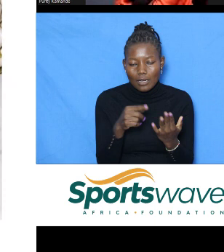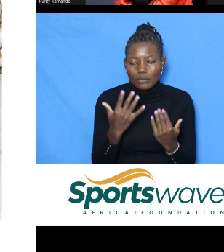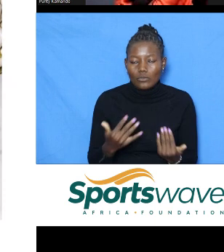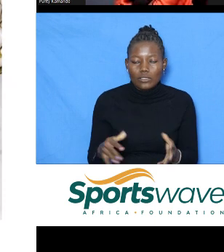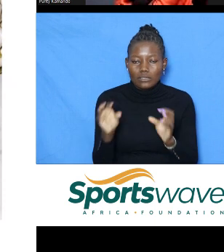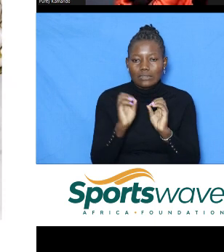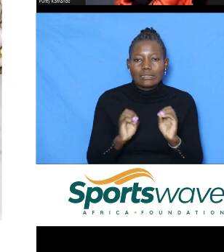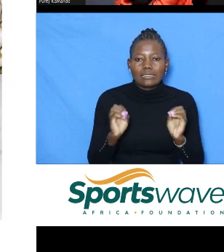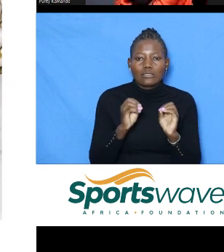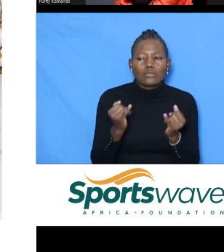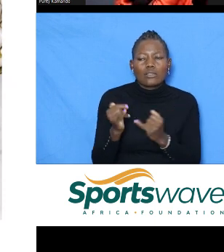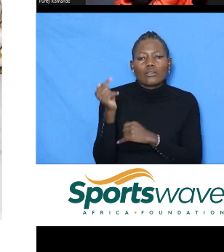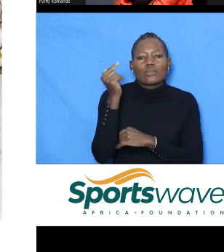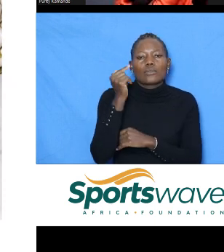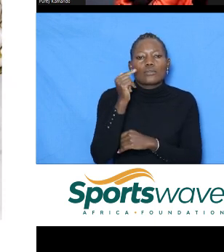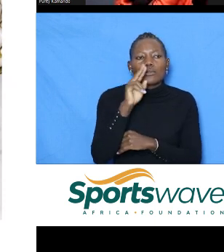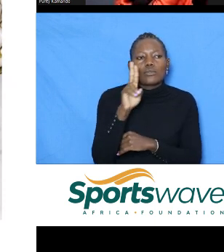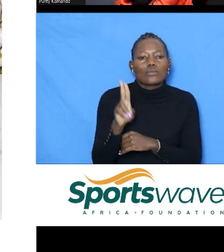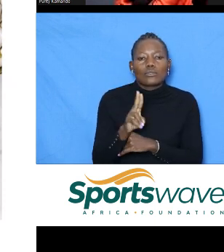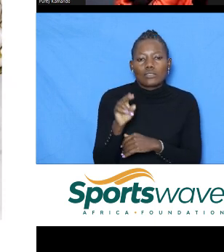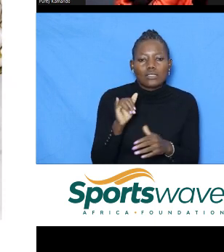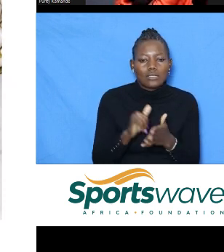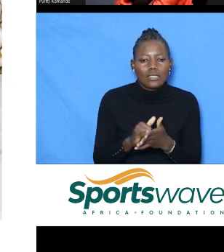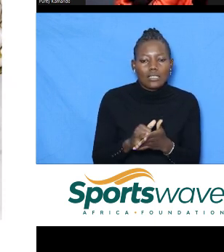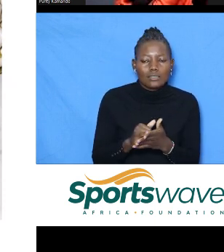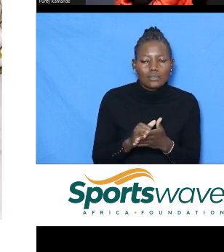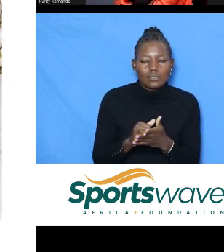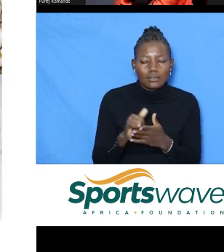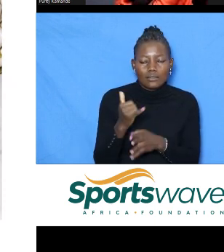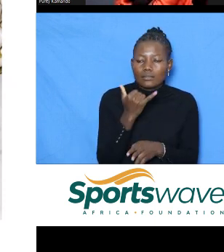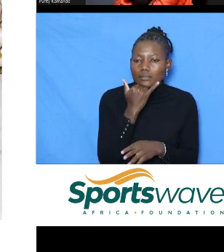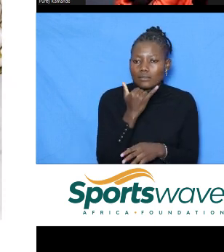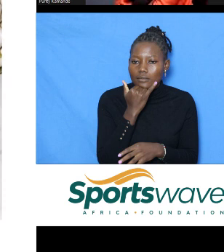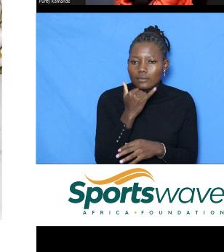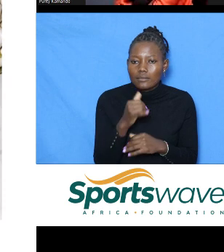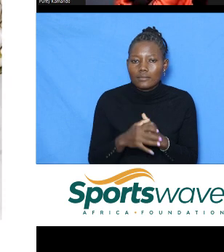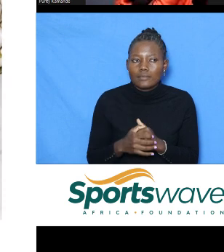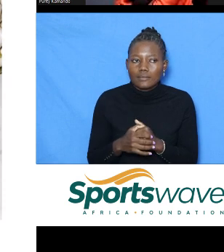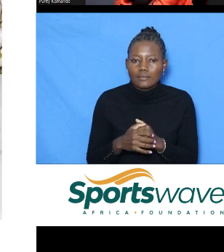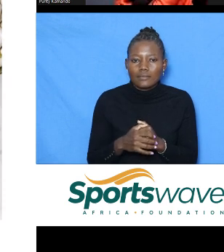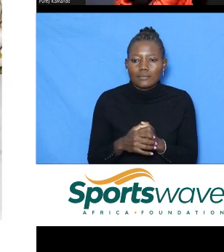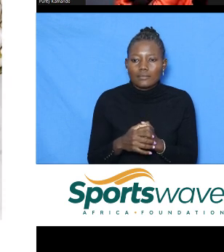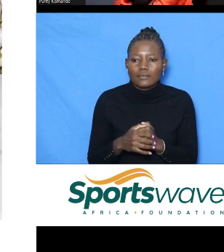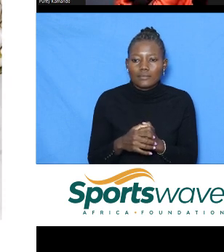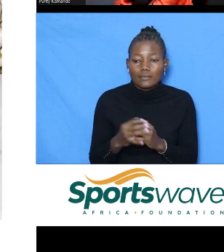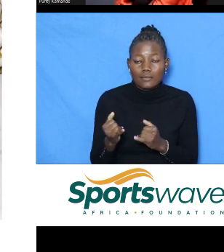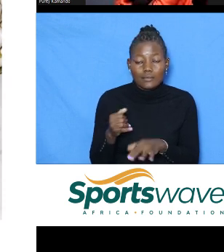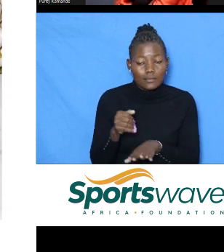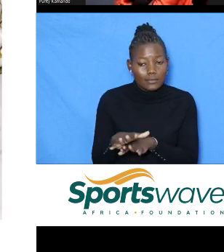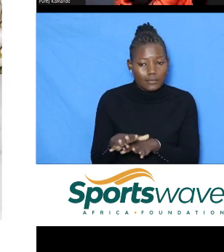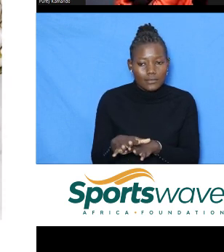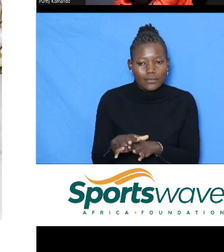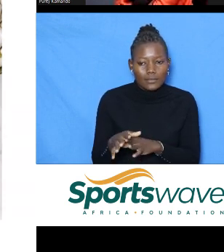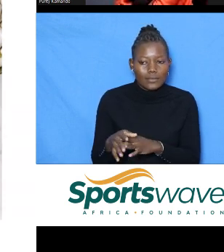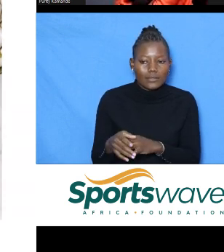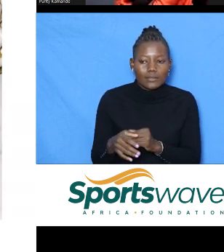will find that now using athletes, then they are able to send using labs to be able